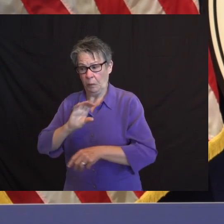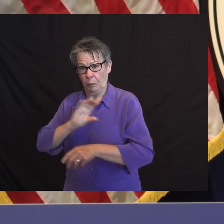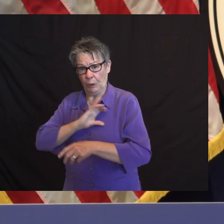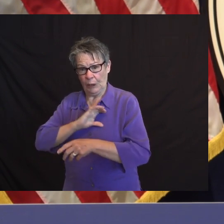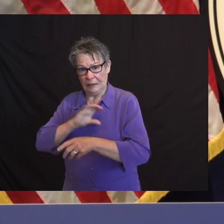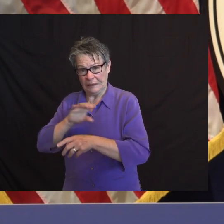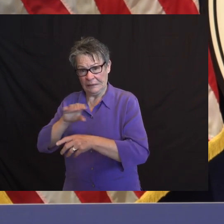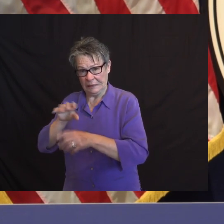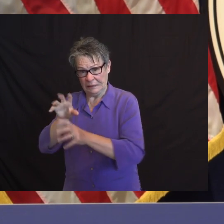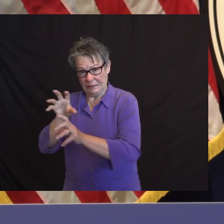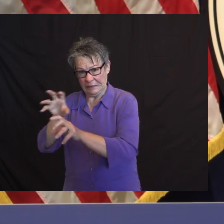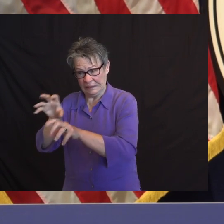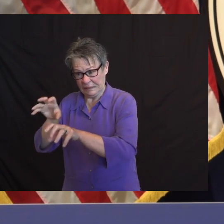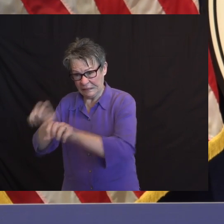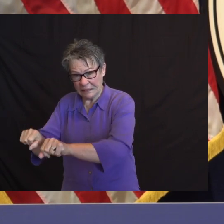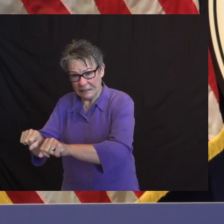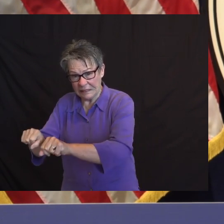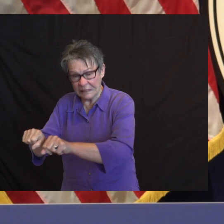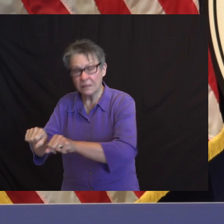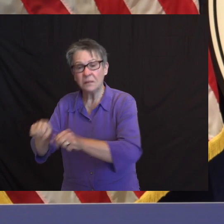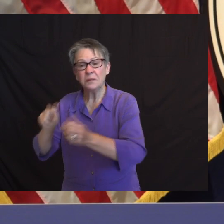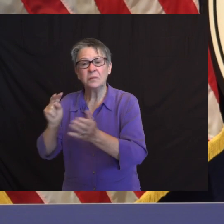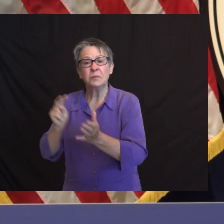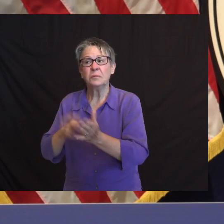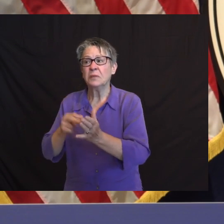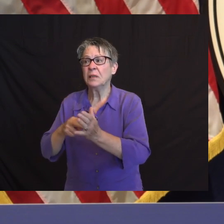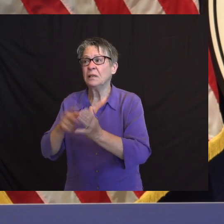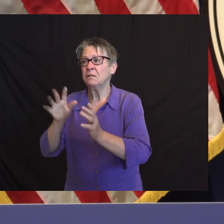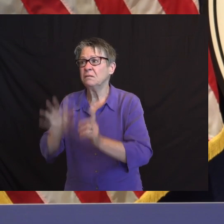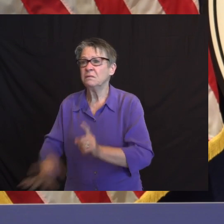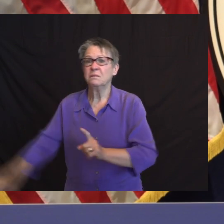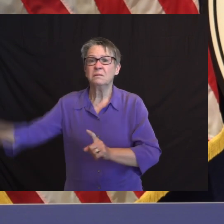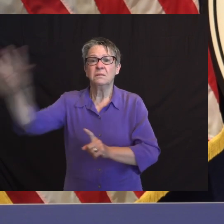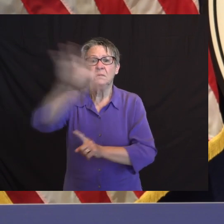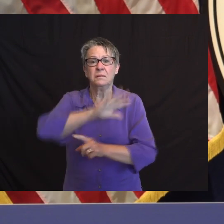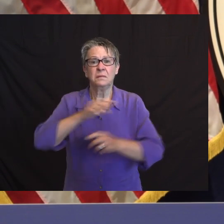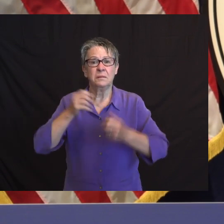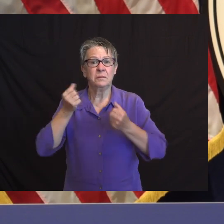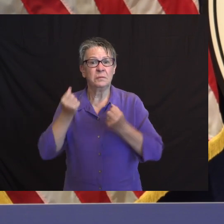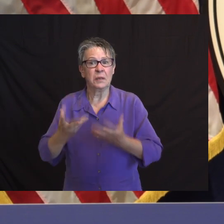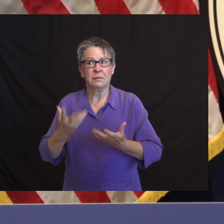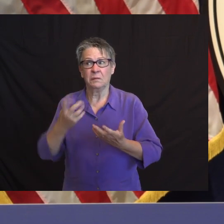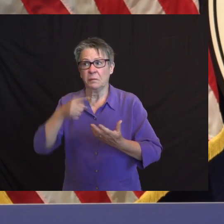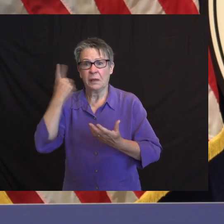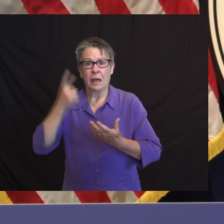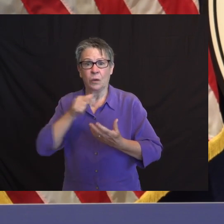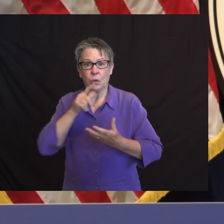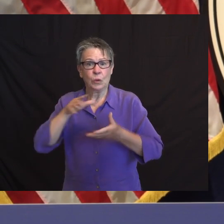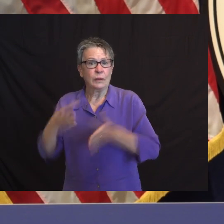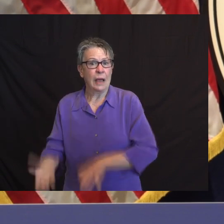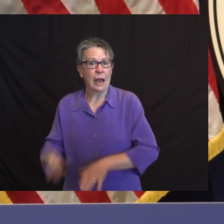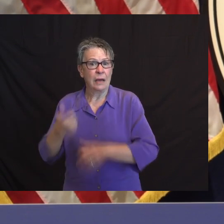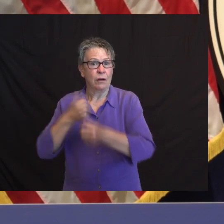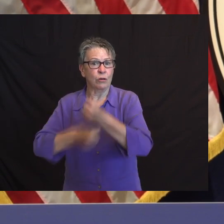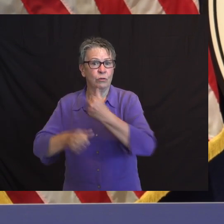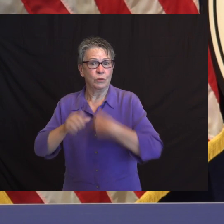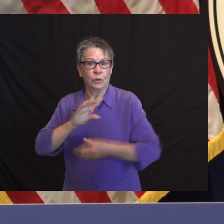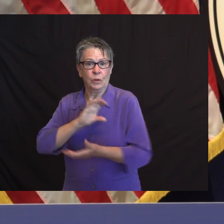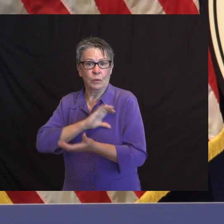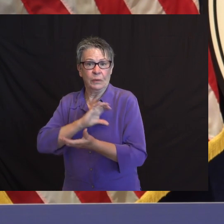encounter. Police have a responsibility to protect the people they serve, and that demands a high level of